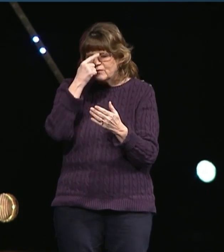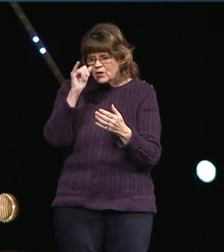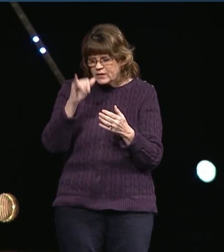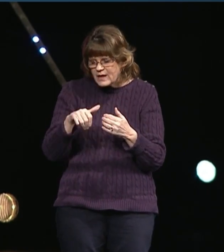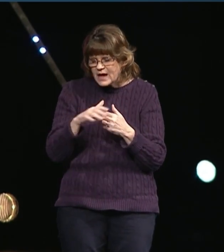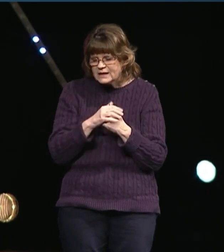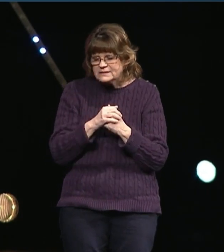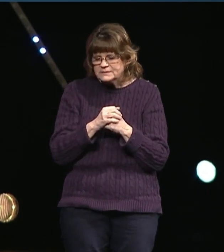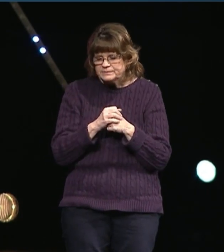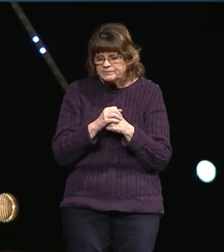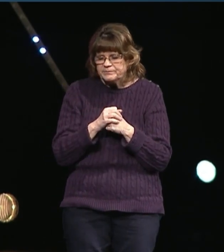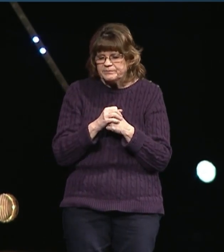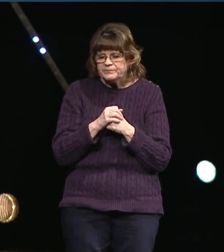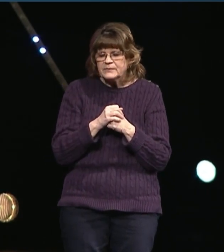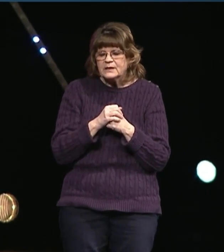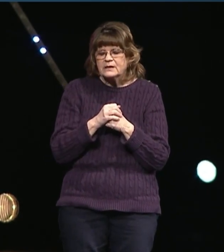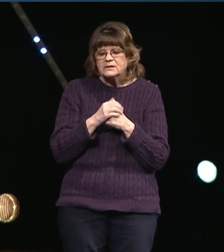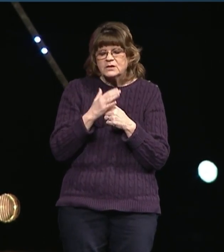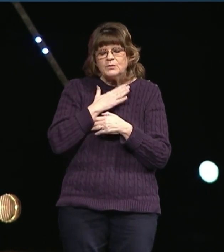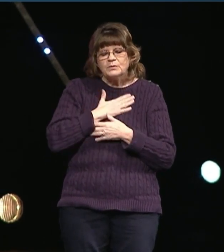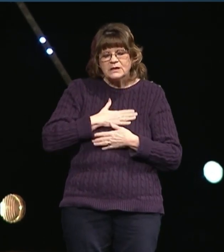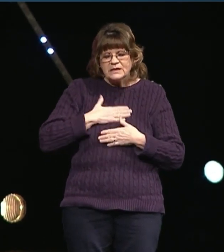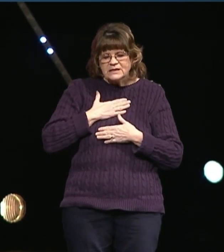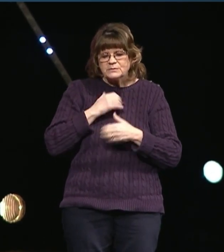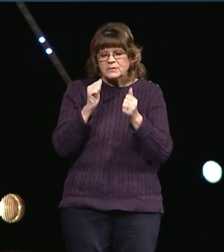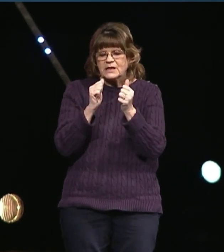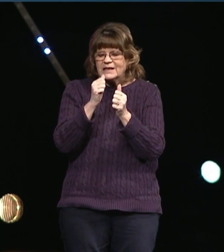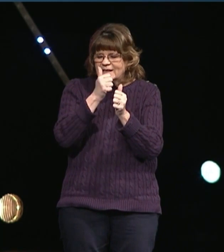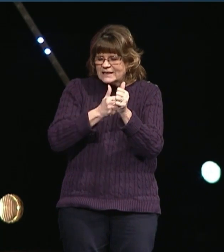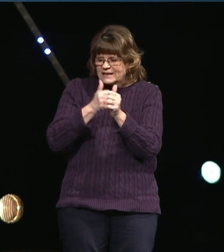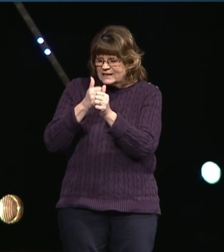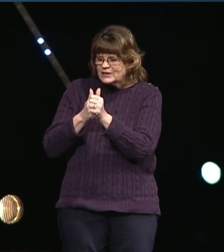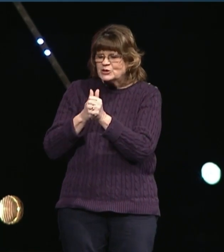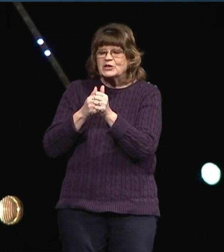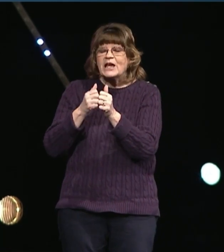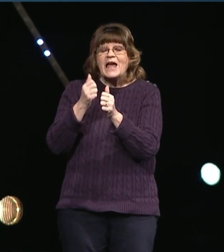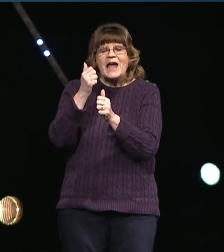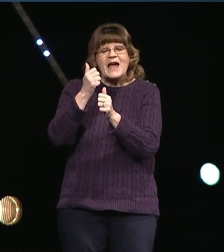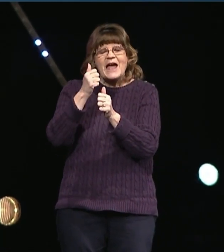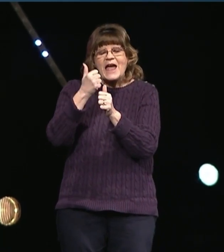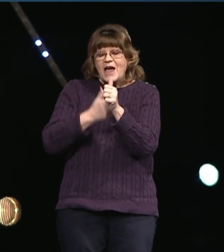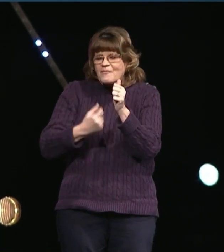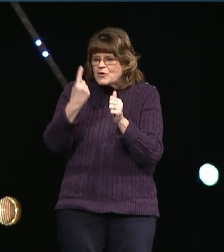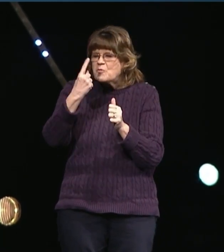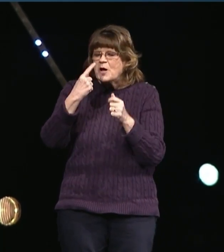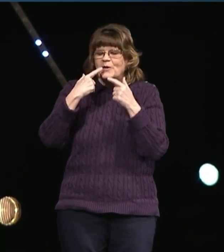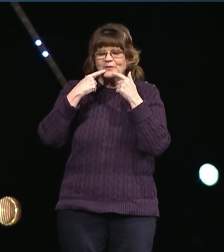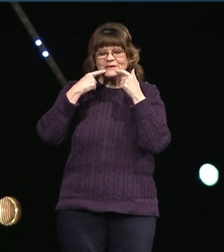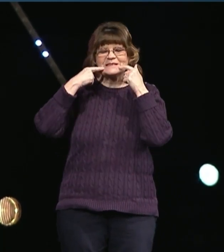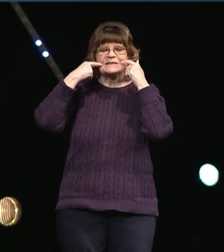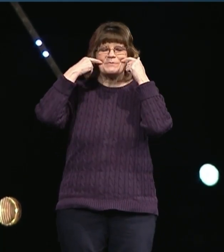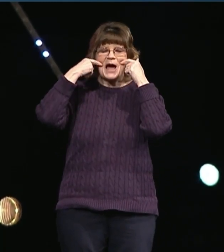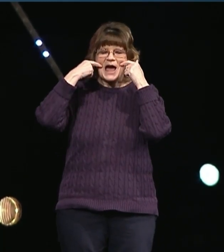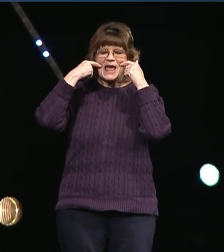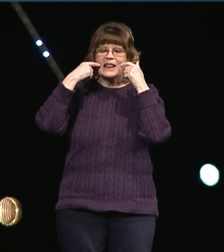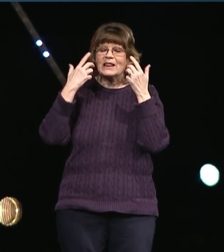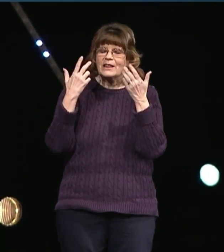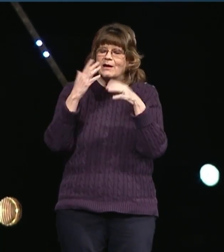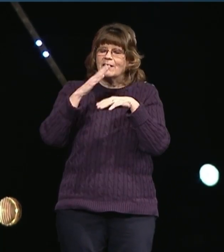these proceedings today will just put a smile on your face, and we would ask that you